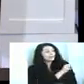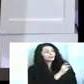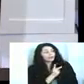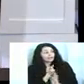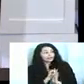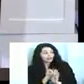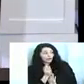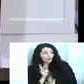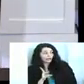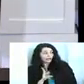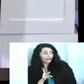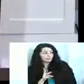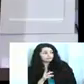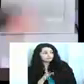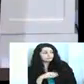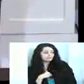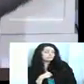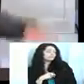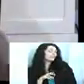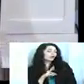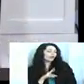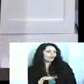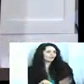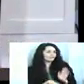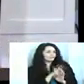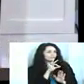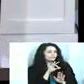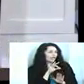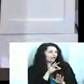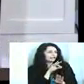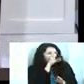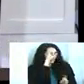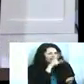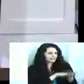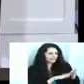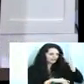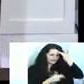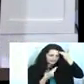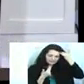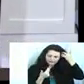so. I'll go and find a husband.